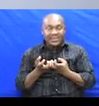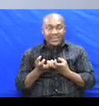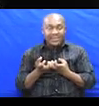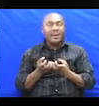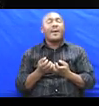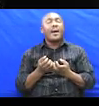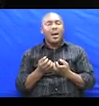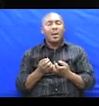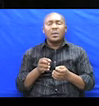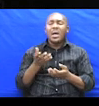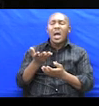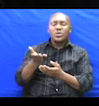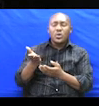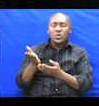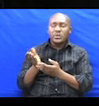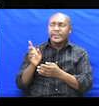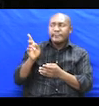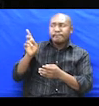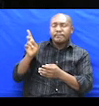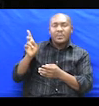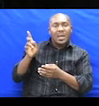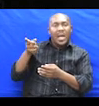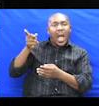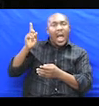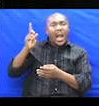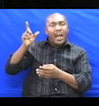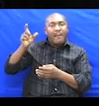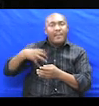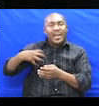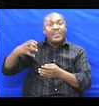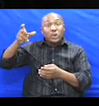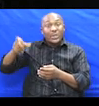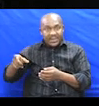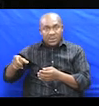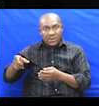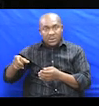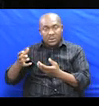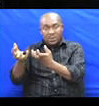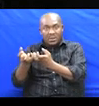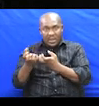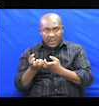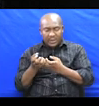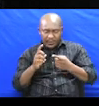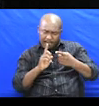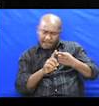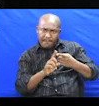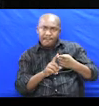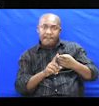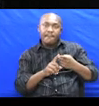economic demands we are talking about here refers to those capitalist demands, such